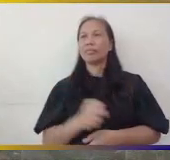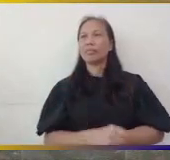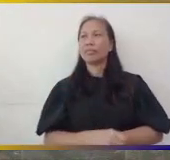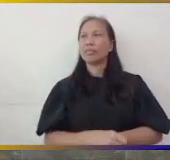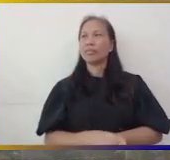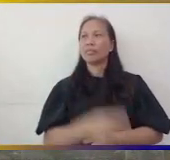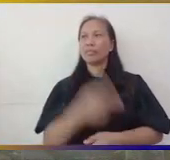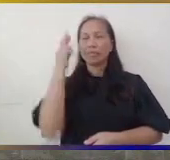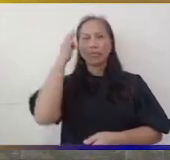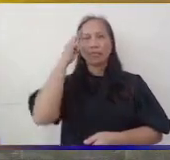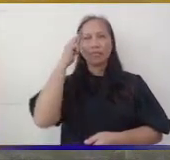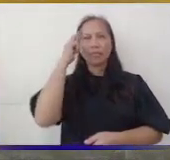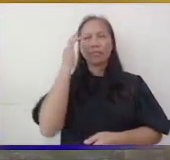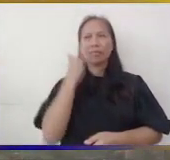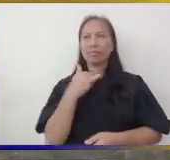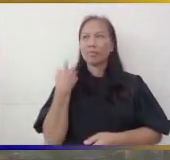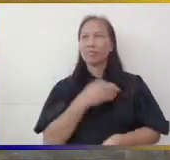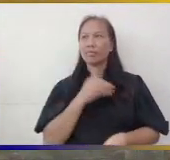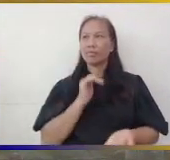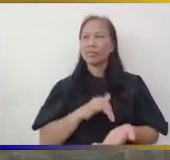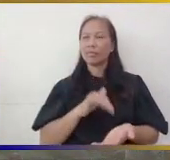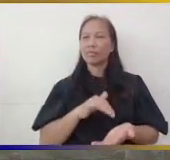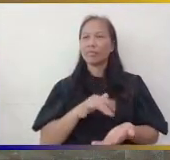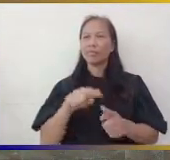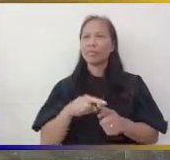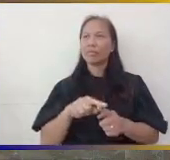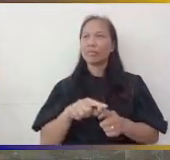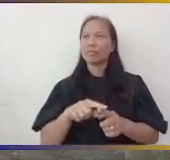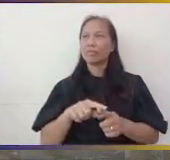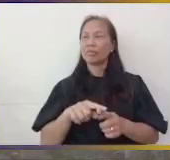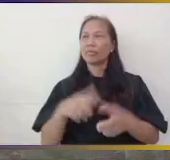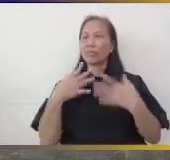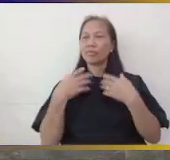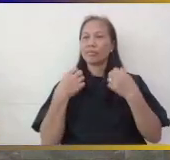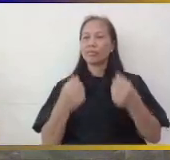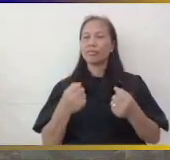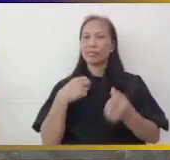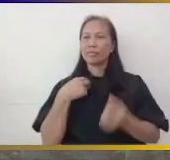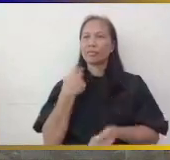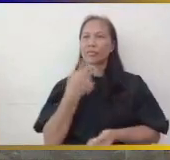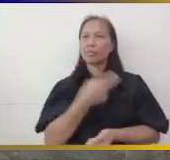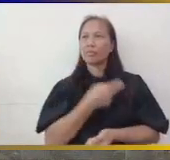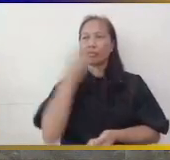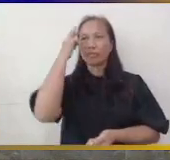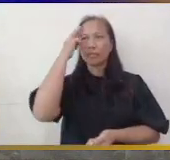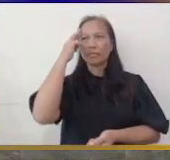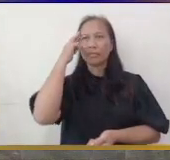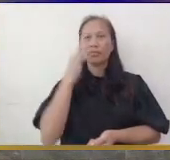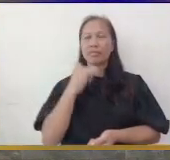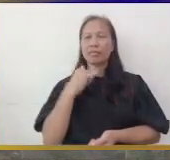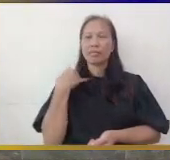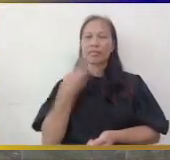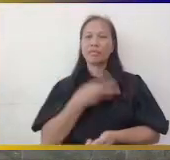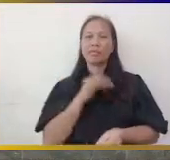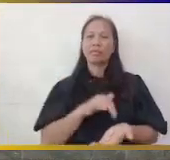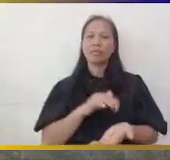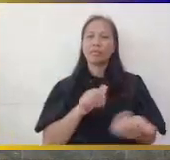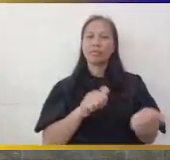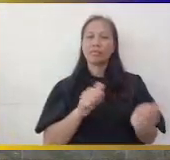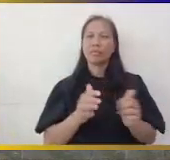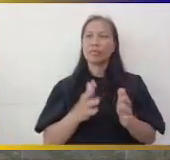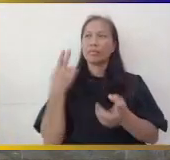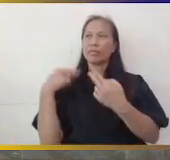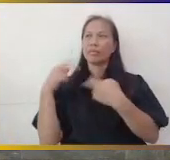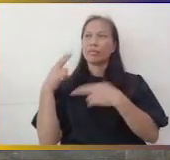will Uh Uh it will strengthen our resol one of the reasons kung bakit pinag-aaralan ng Baptist history why we studied the